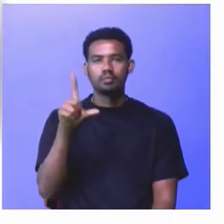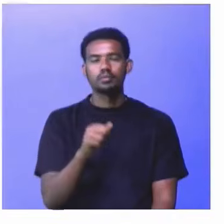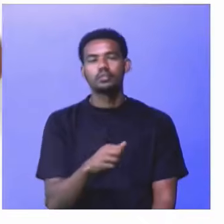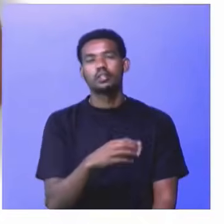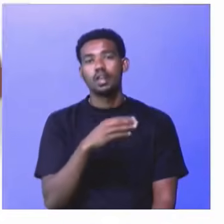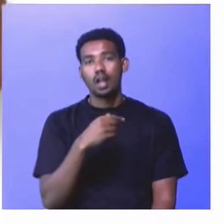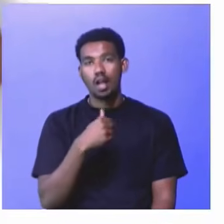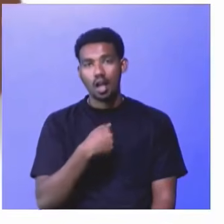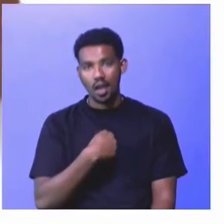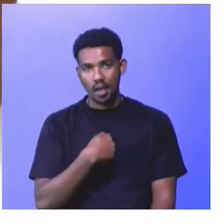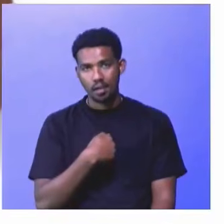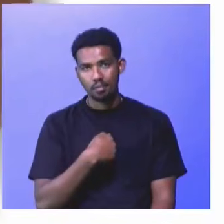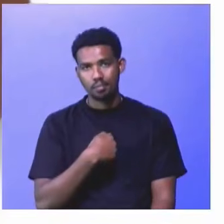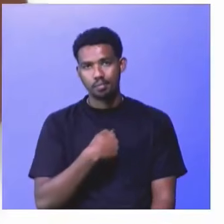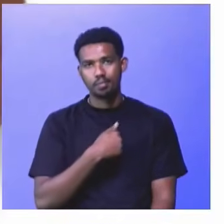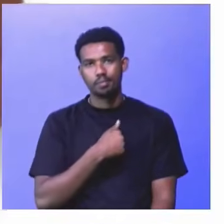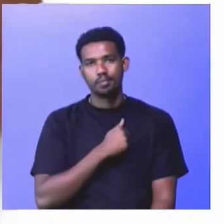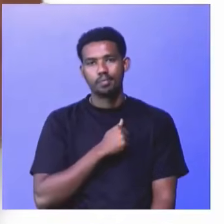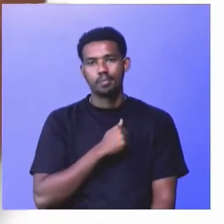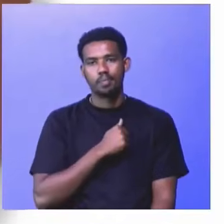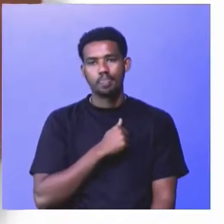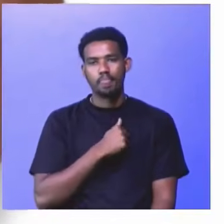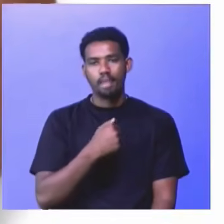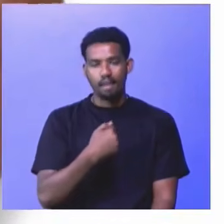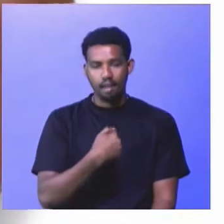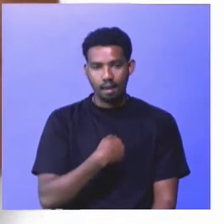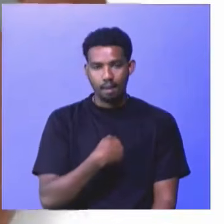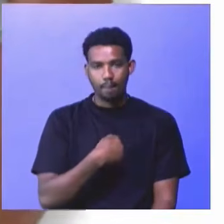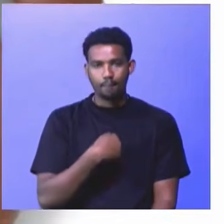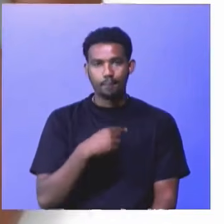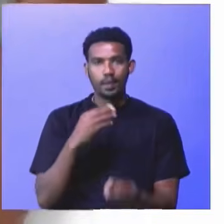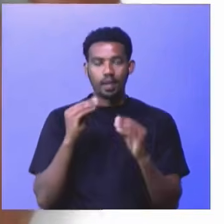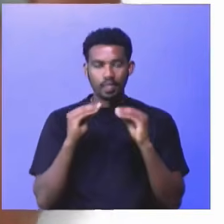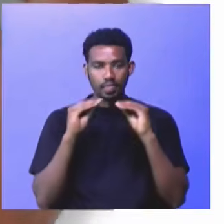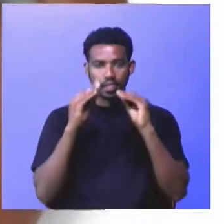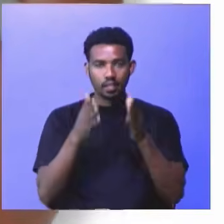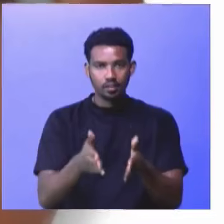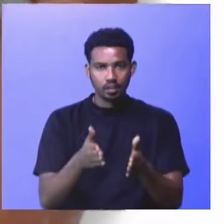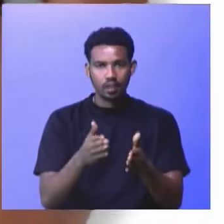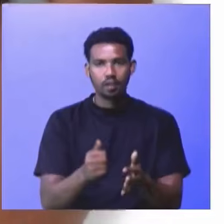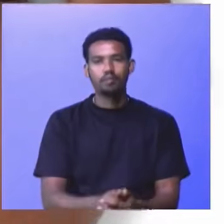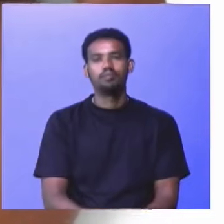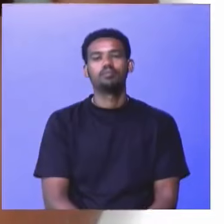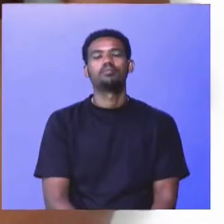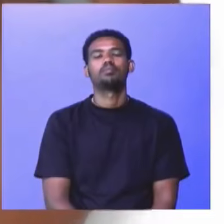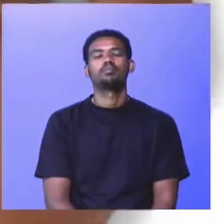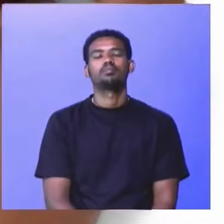I am a teacher.